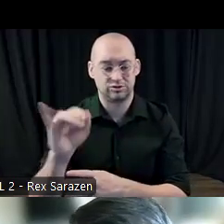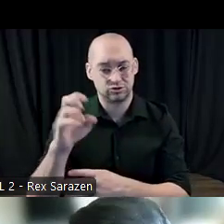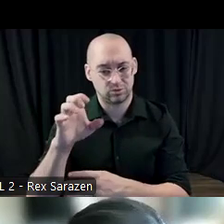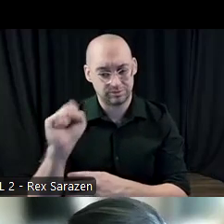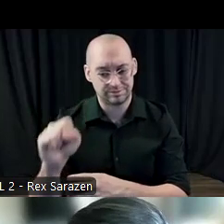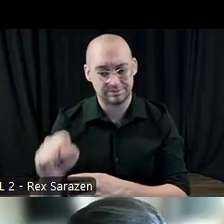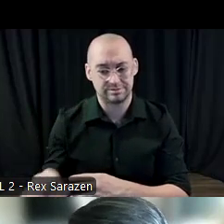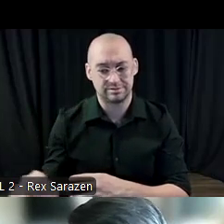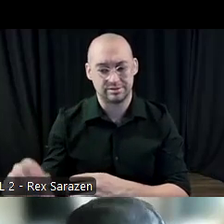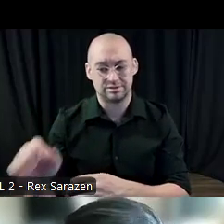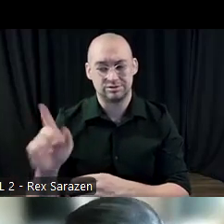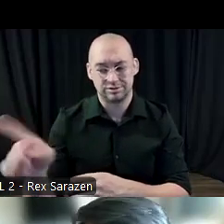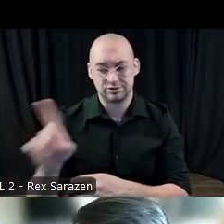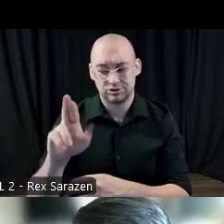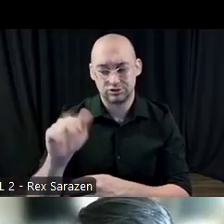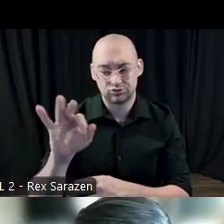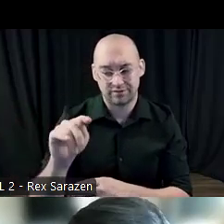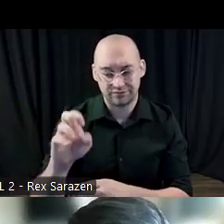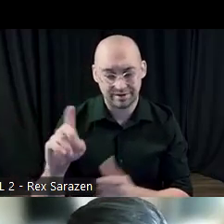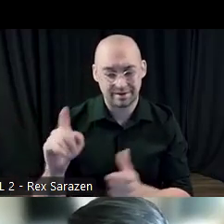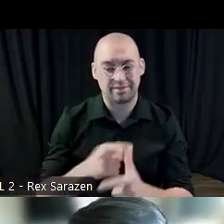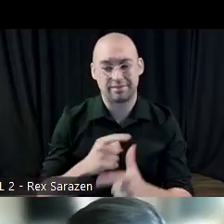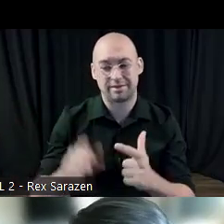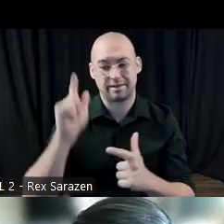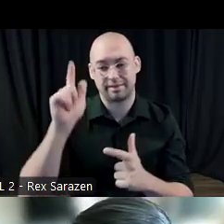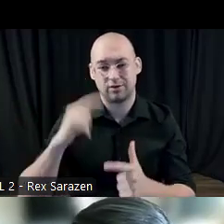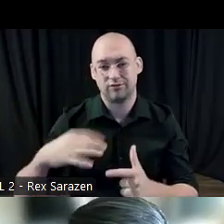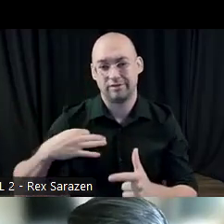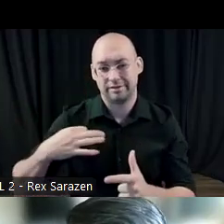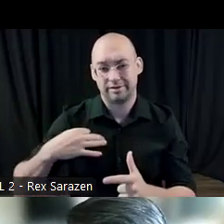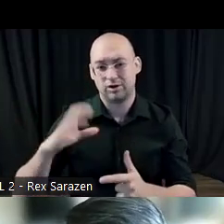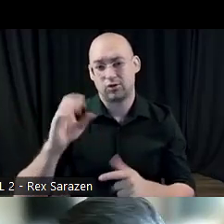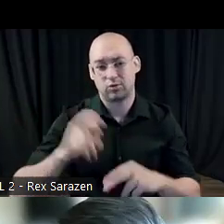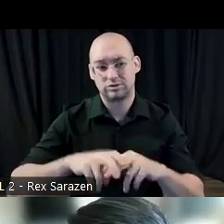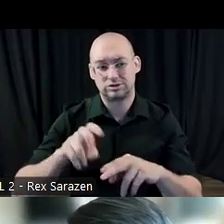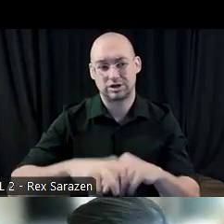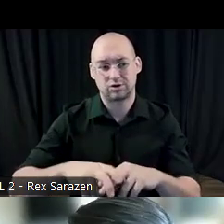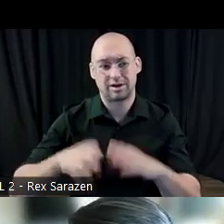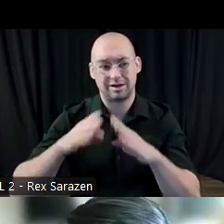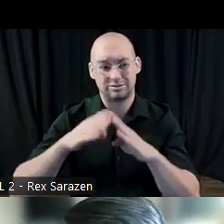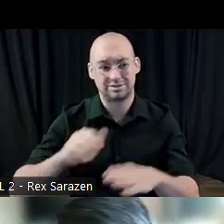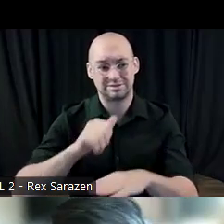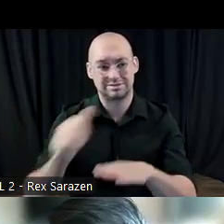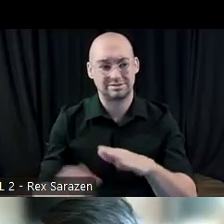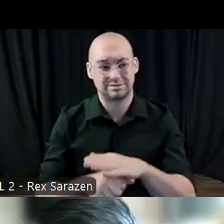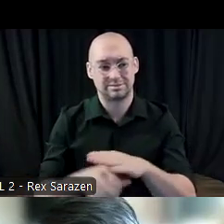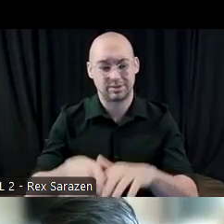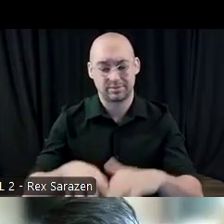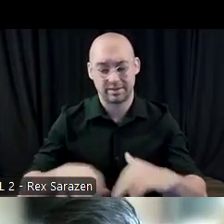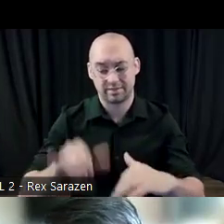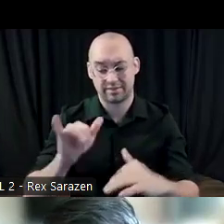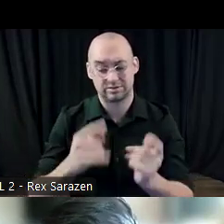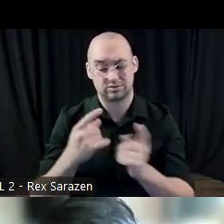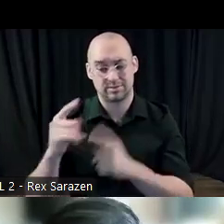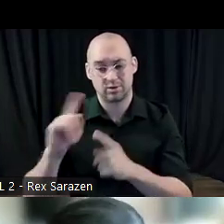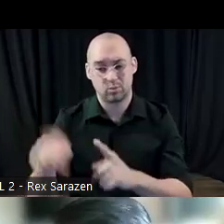she was drafted and later volunteered to be the co-chair of the housing subcommittee. That's what happens when you you're in the meeting, then